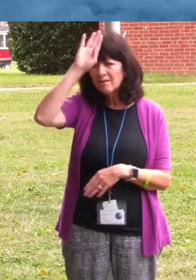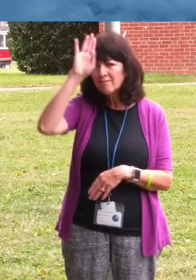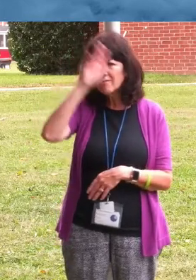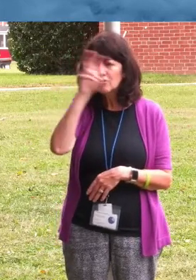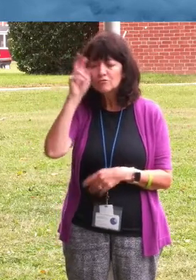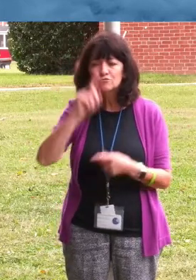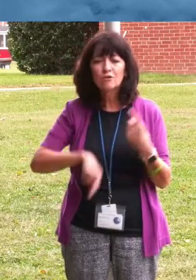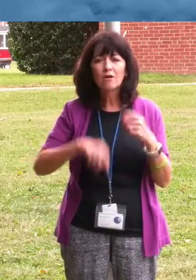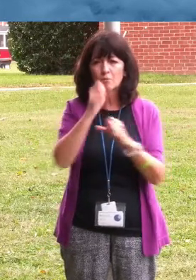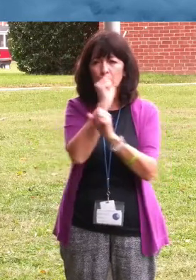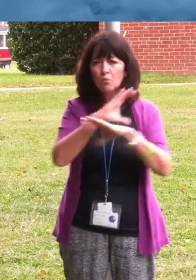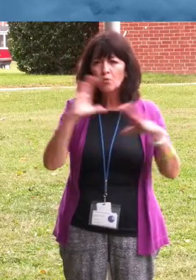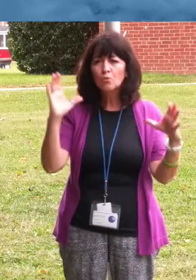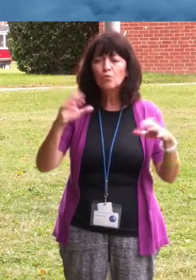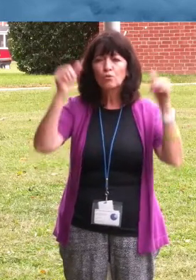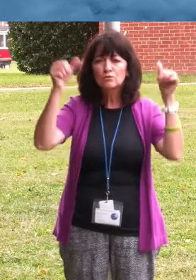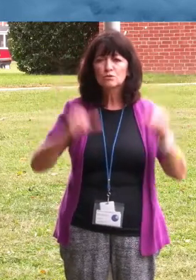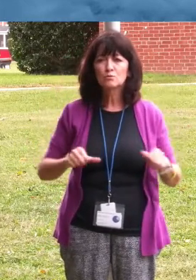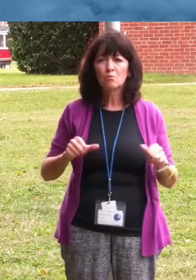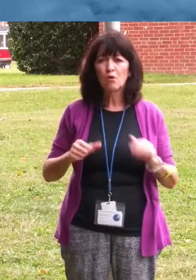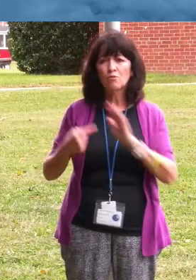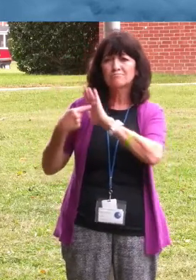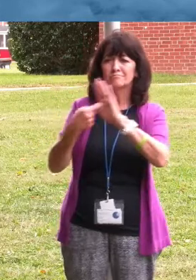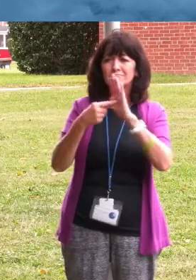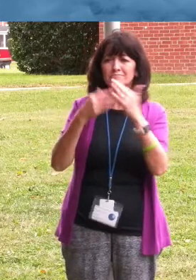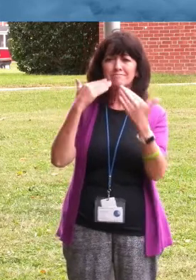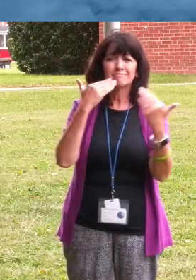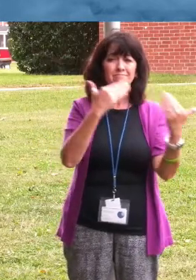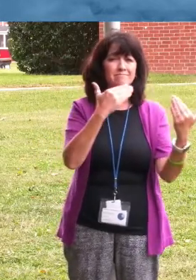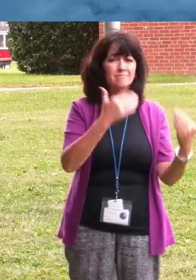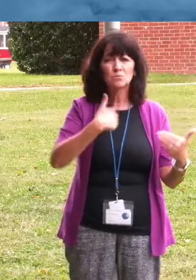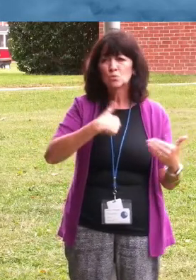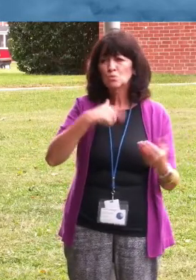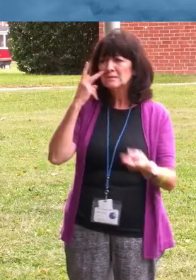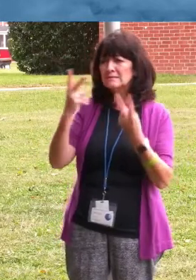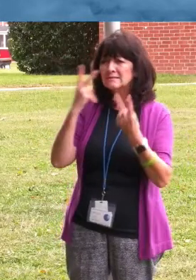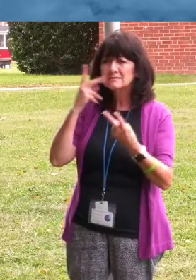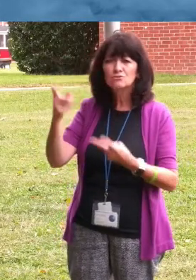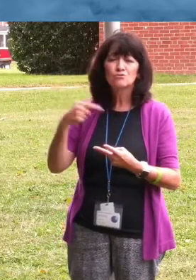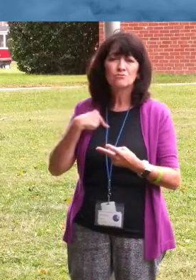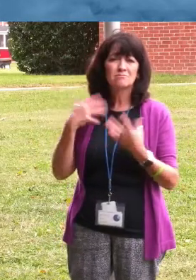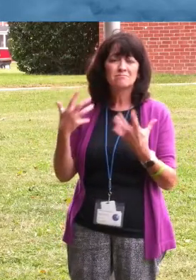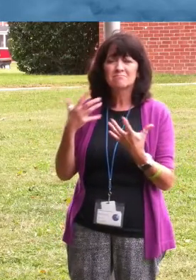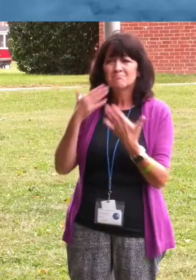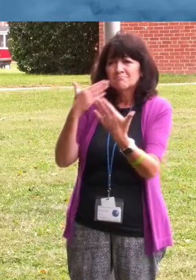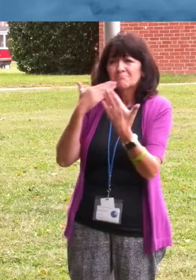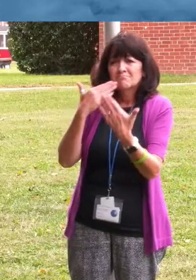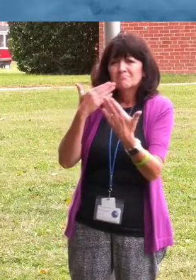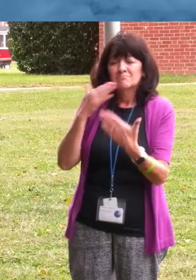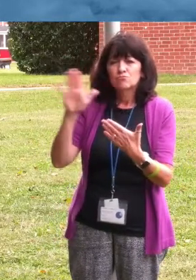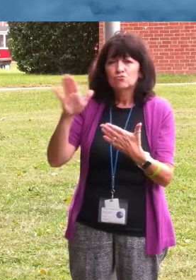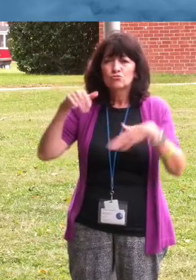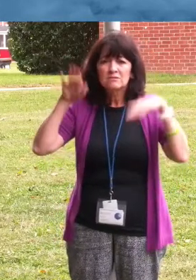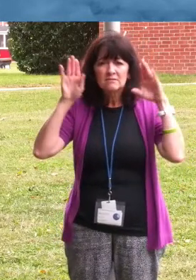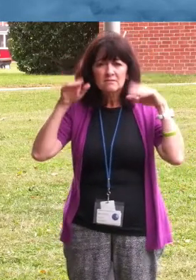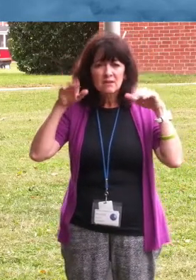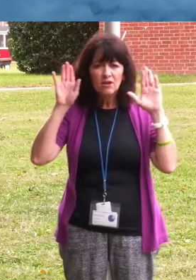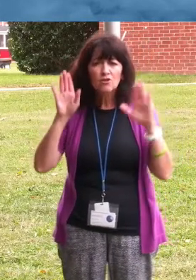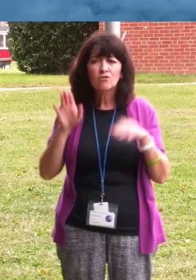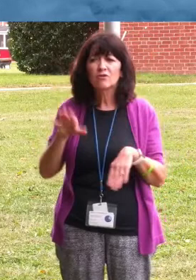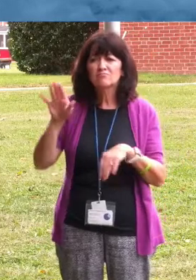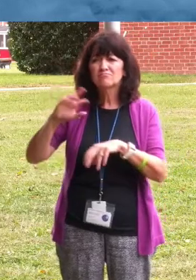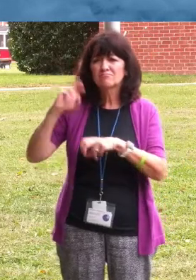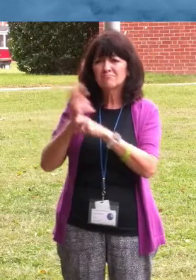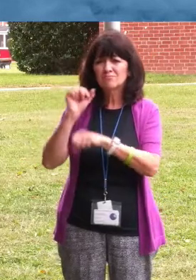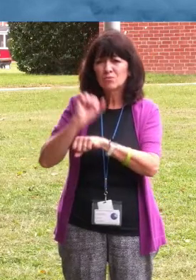posters and people just saying thank you. And we see you and we see the sacrifices that you are making. And I wouldn't be so bold as to speak